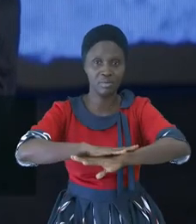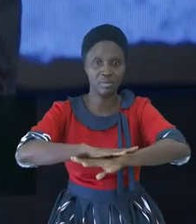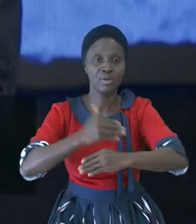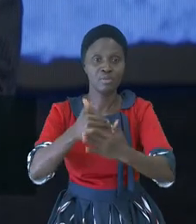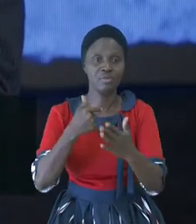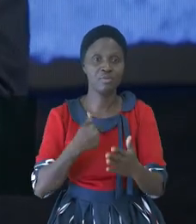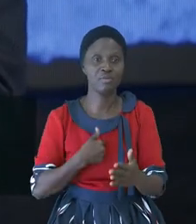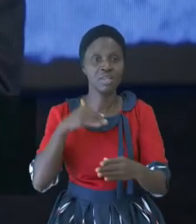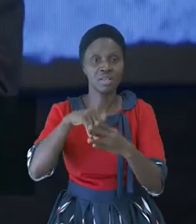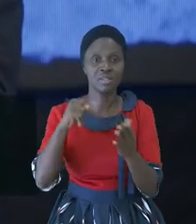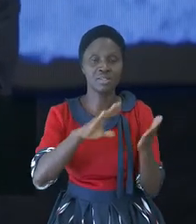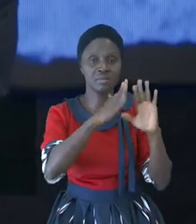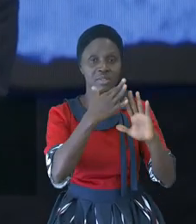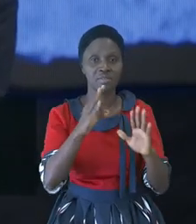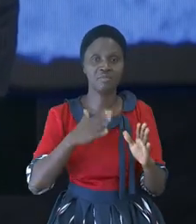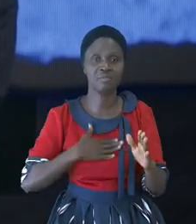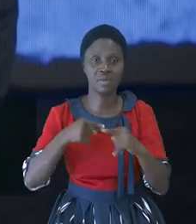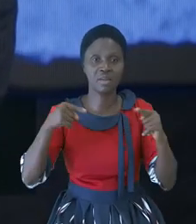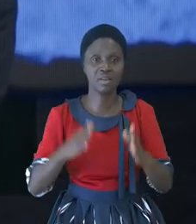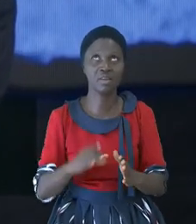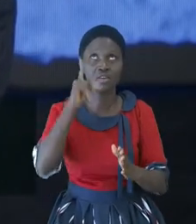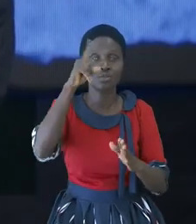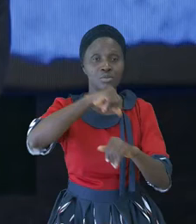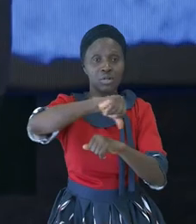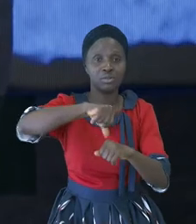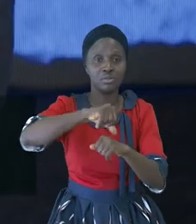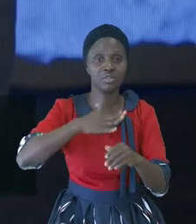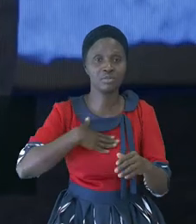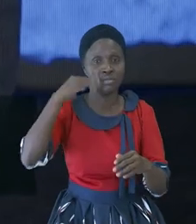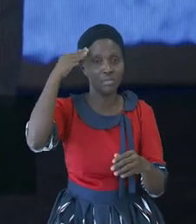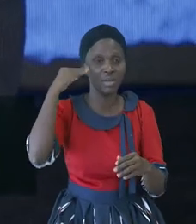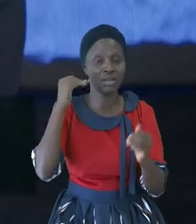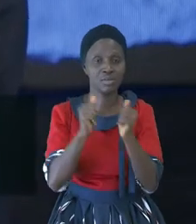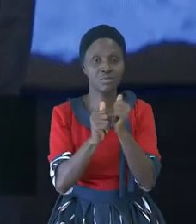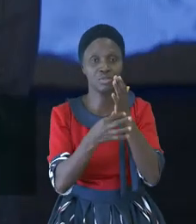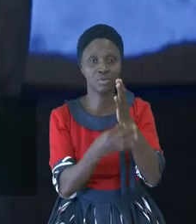mine enemies. Thou anointest my head with oil.